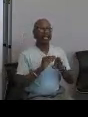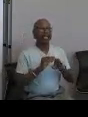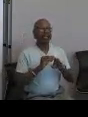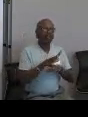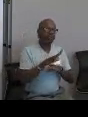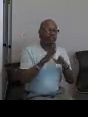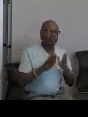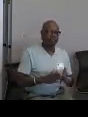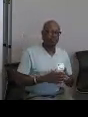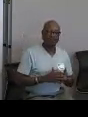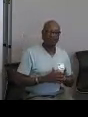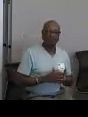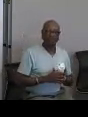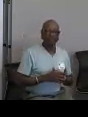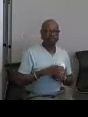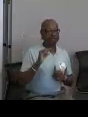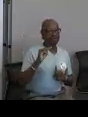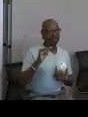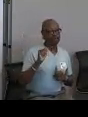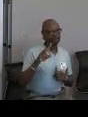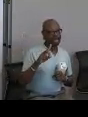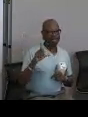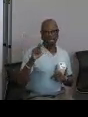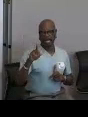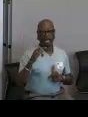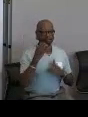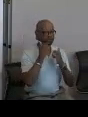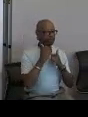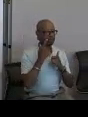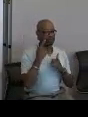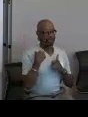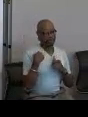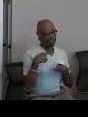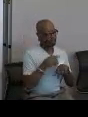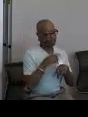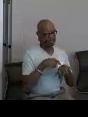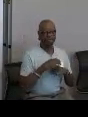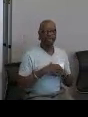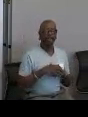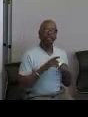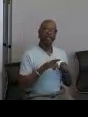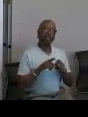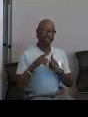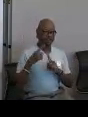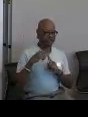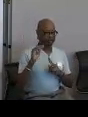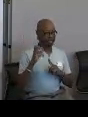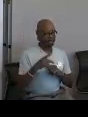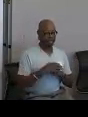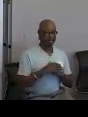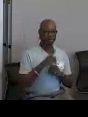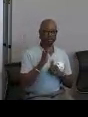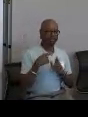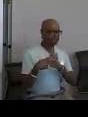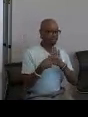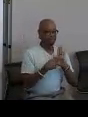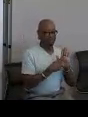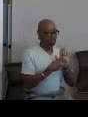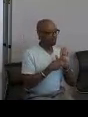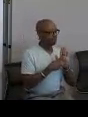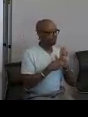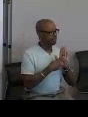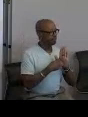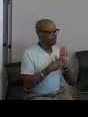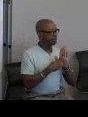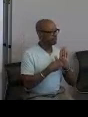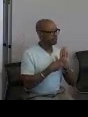so Mad Lab has meant a lot to me for a good long time, as has TMAP, just showcasing